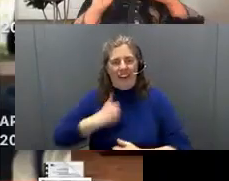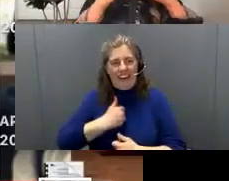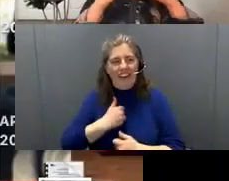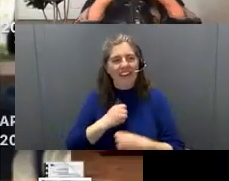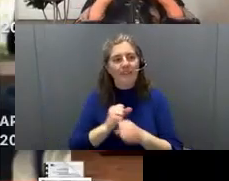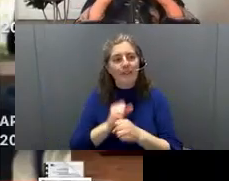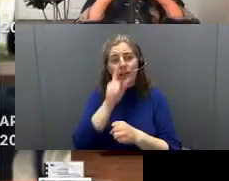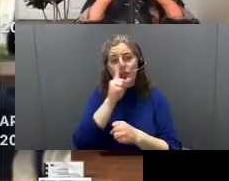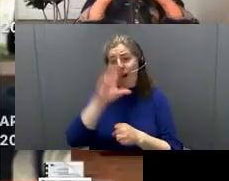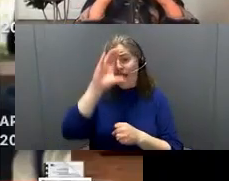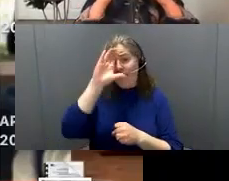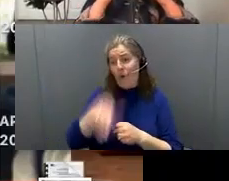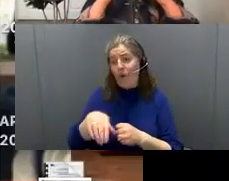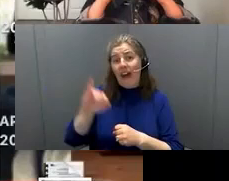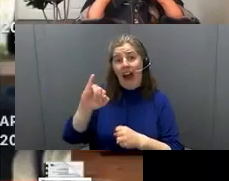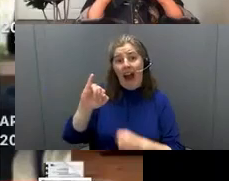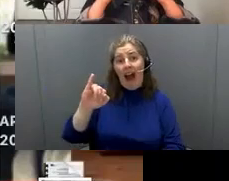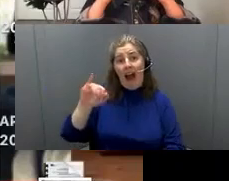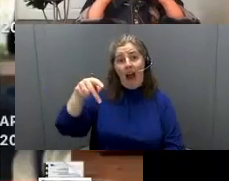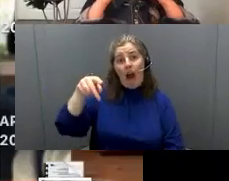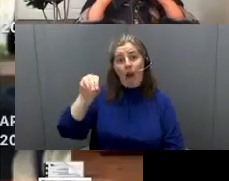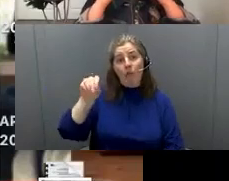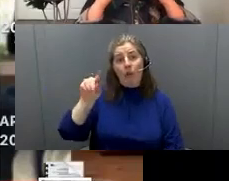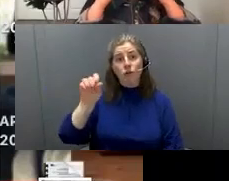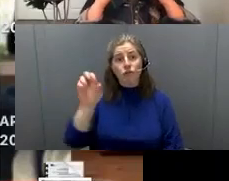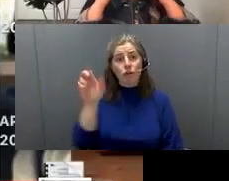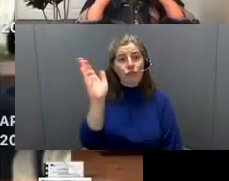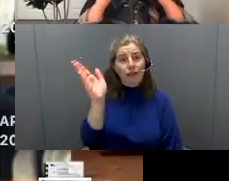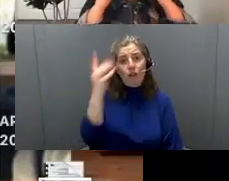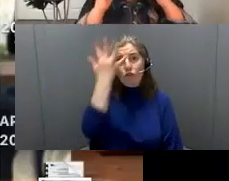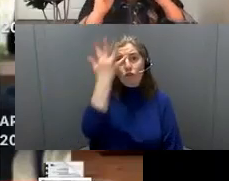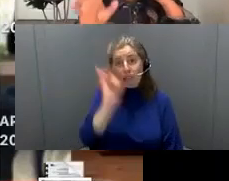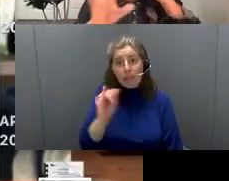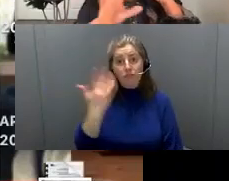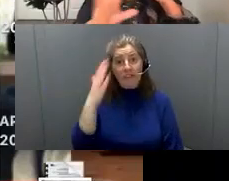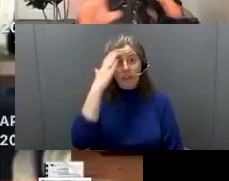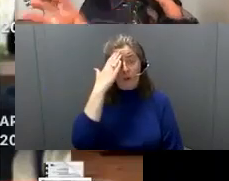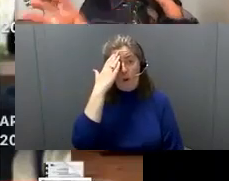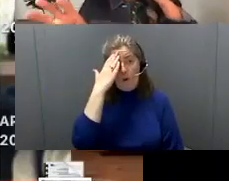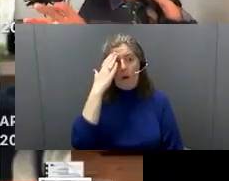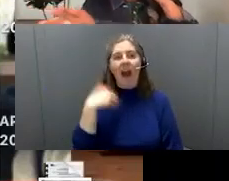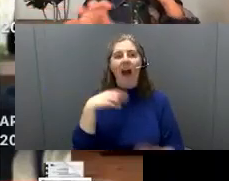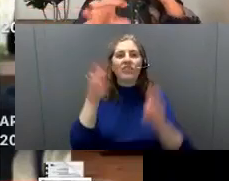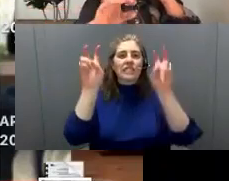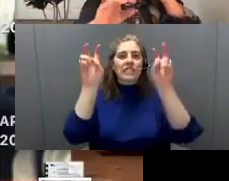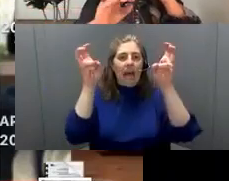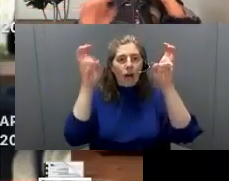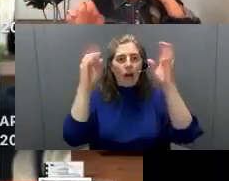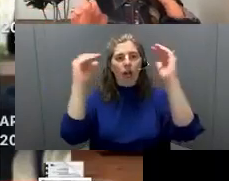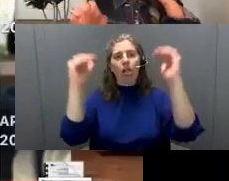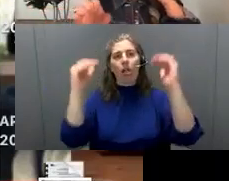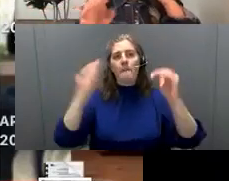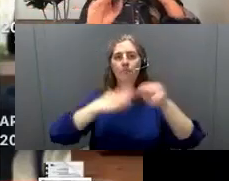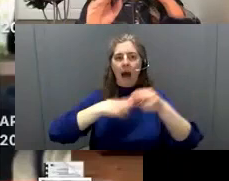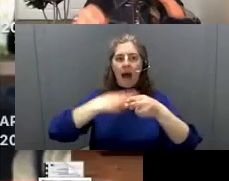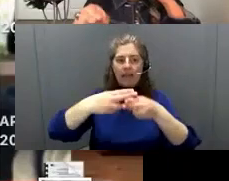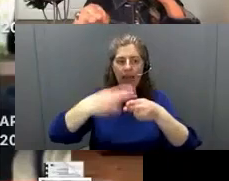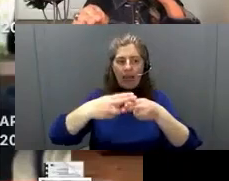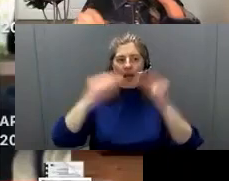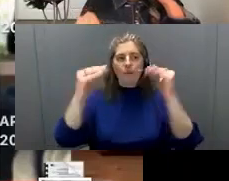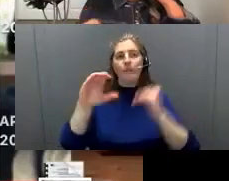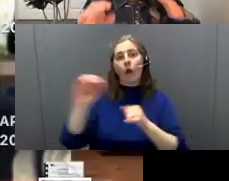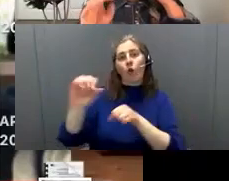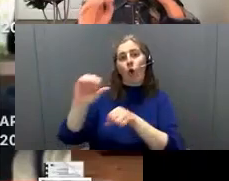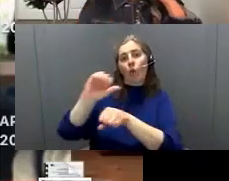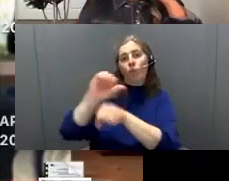I know what the iPoster presentation looks like, so I have the title, and I have my name and my